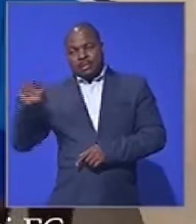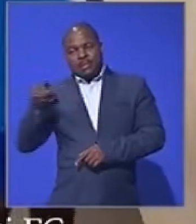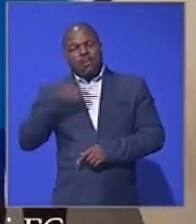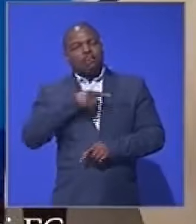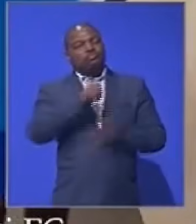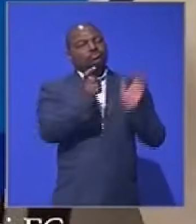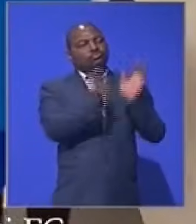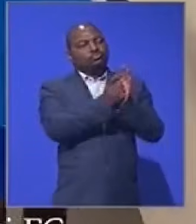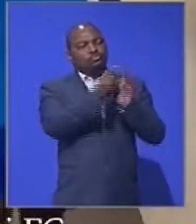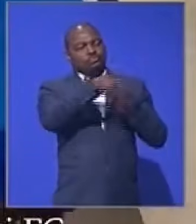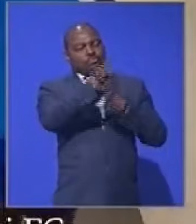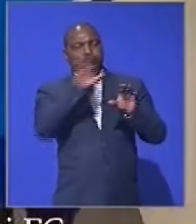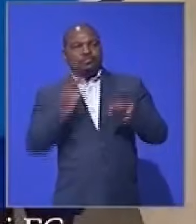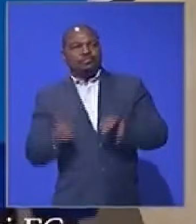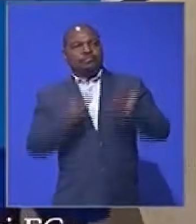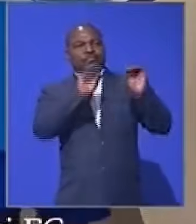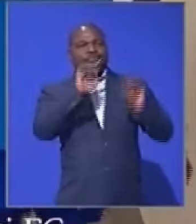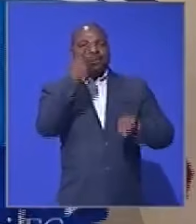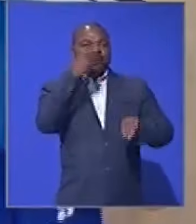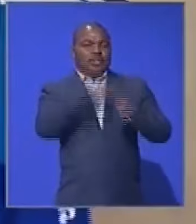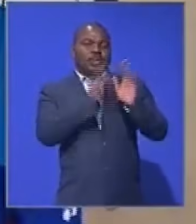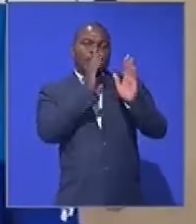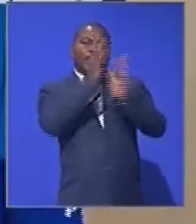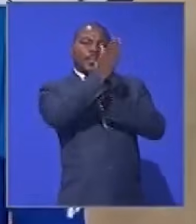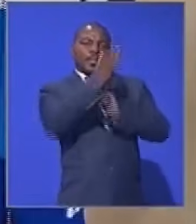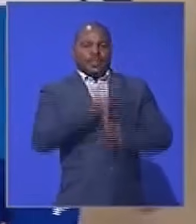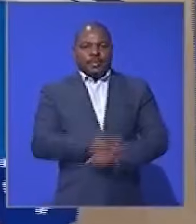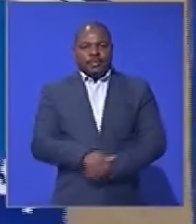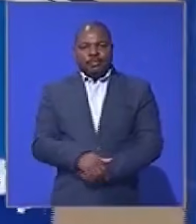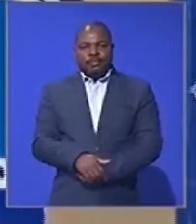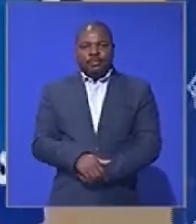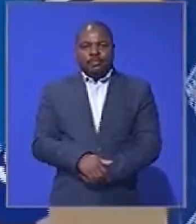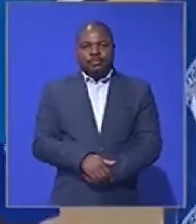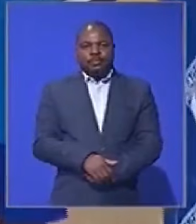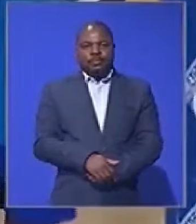DSTV Premiership lekga la mathomo.